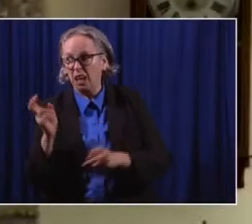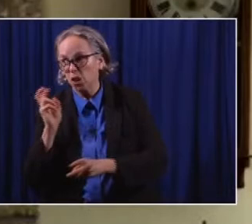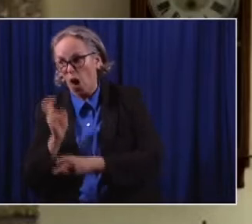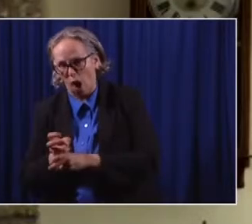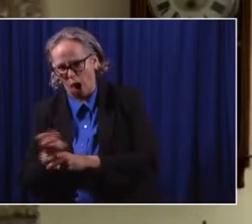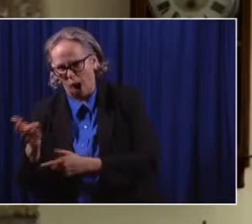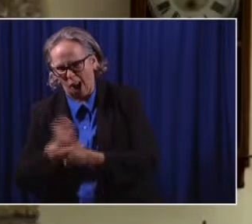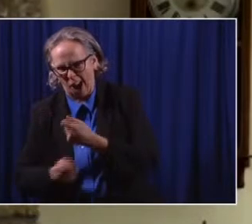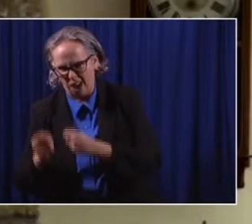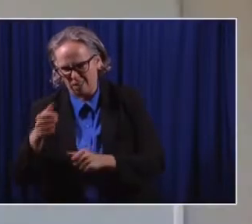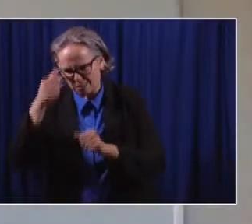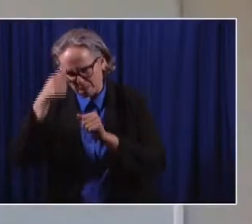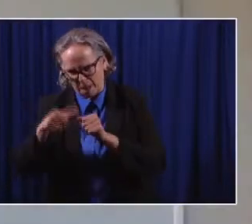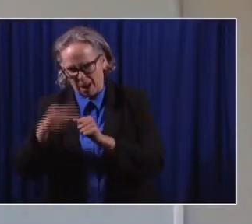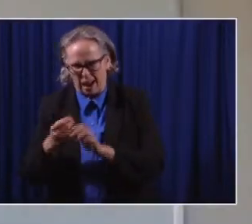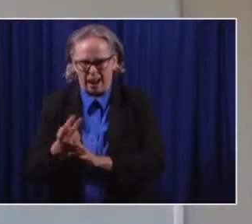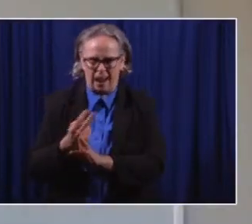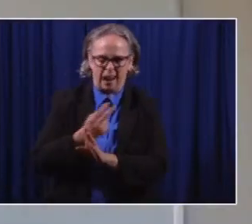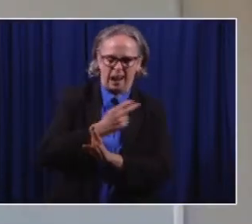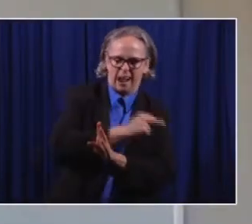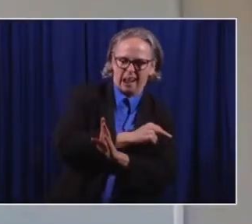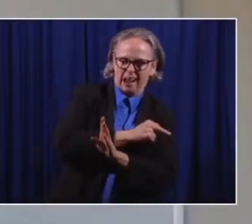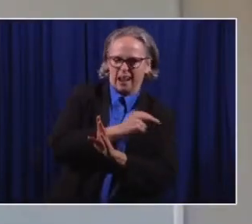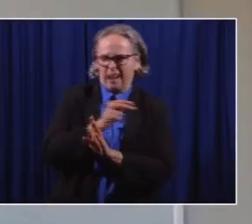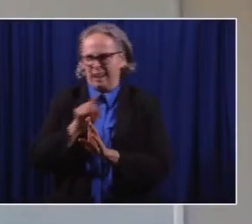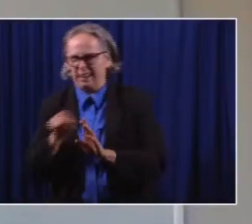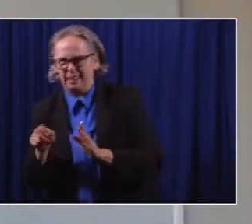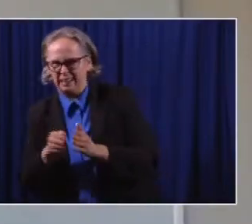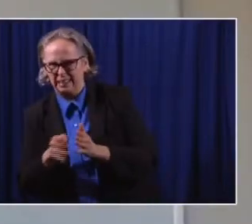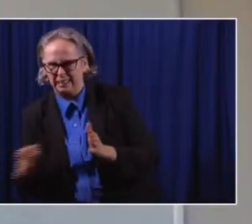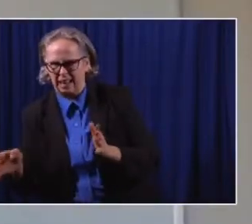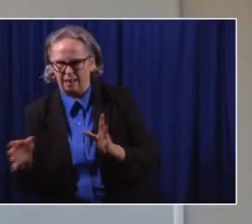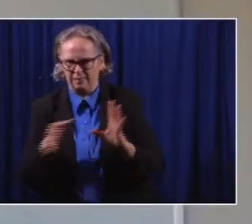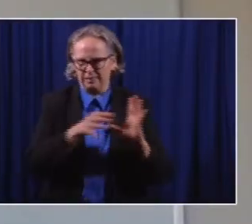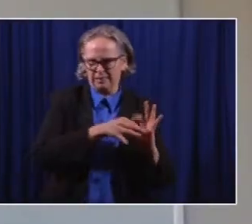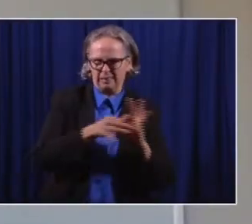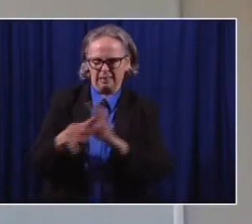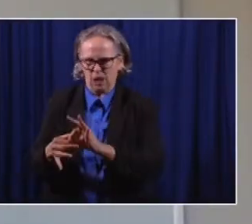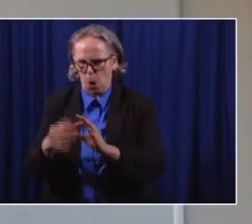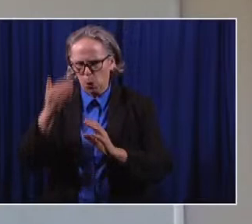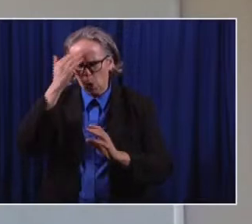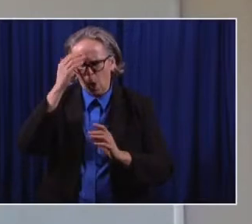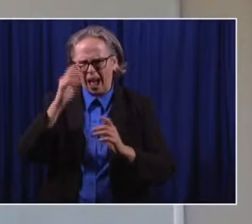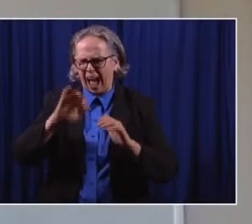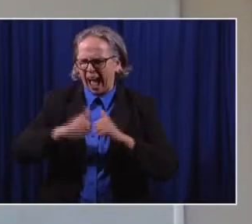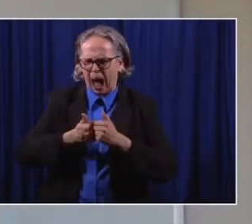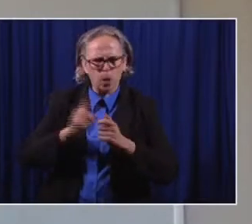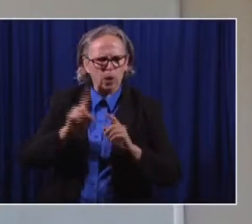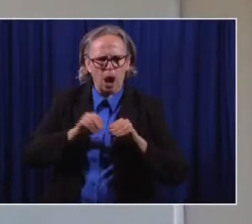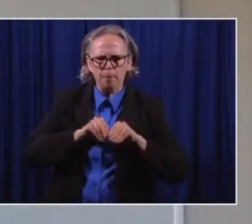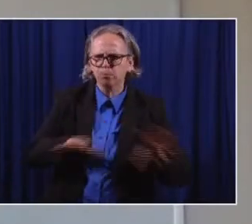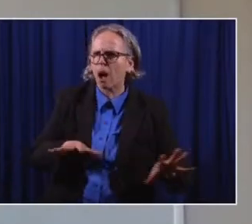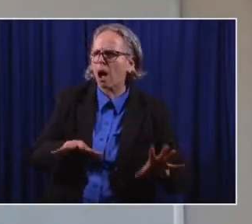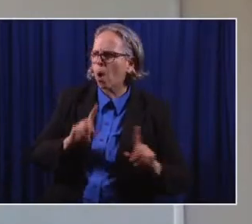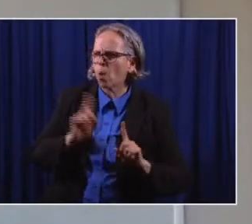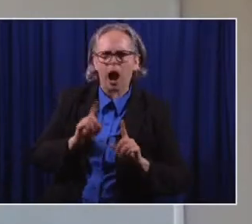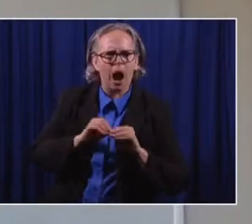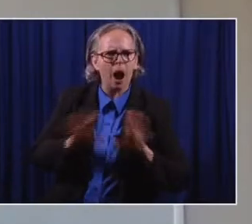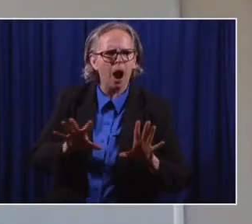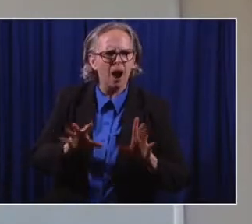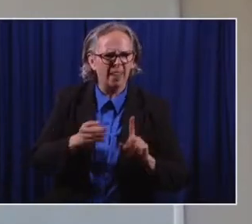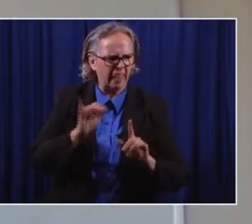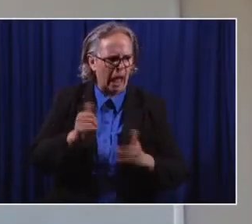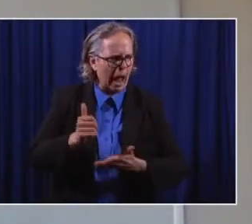links with any outbreaks that may be going on, establish a link with a known case that we have on file. Really helps the health department learn how this is